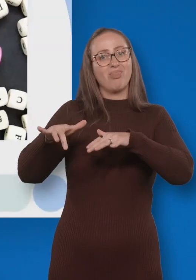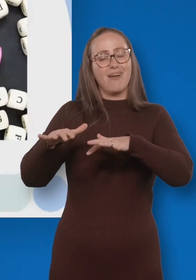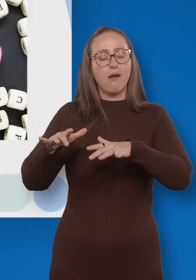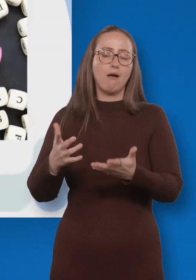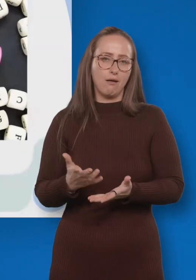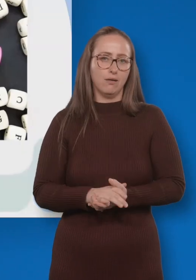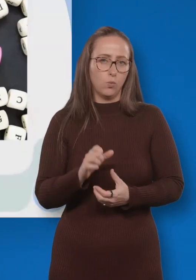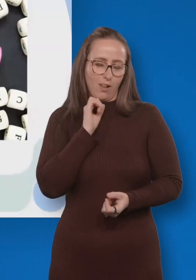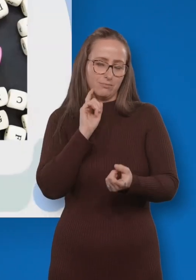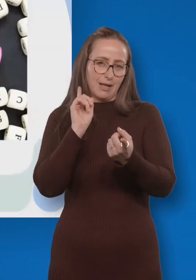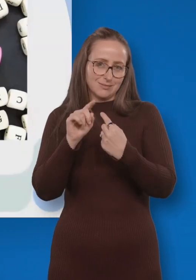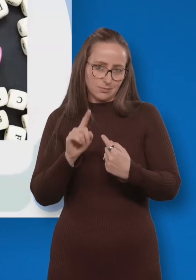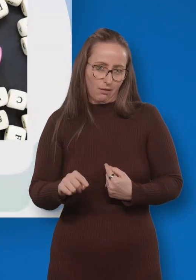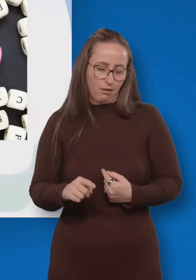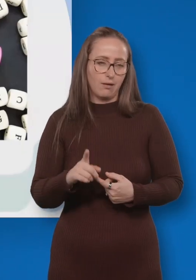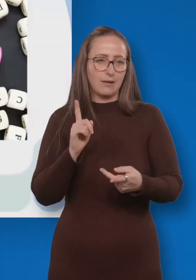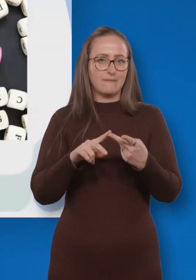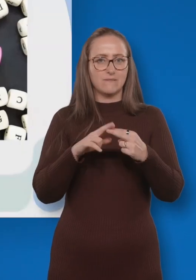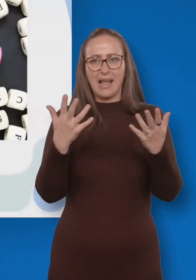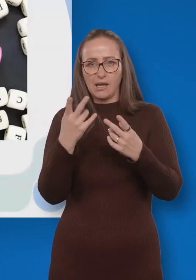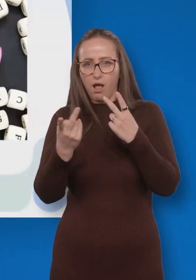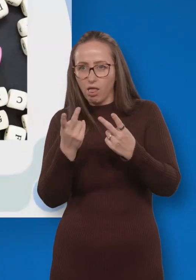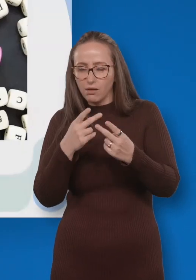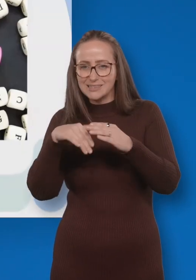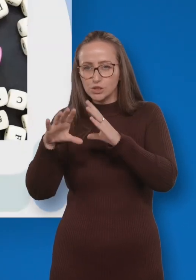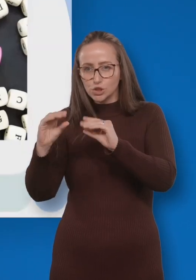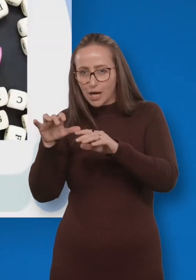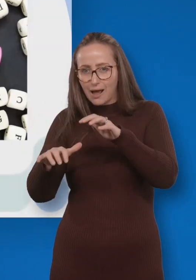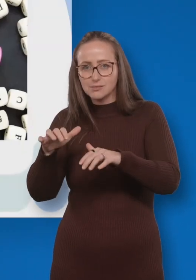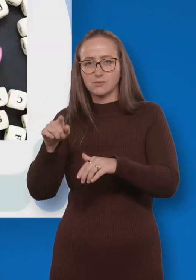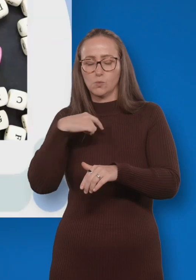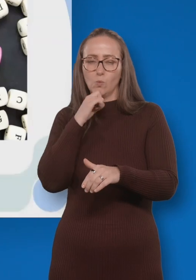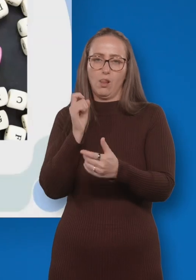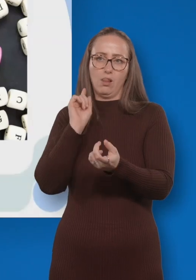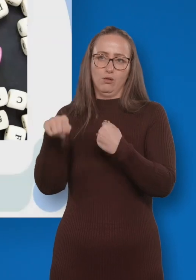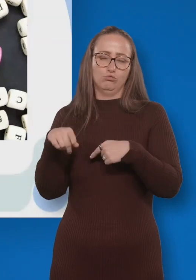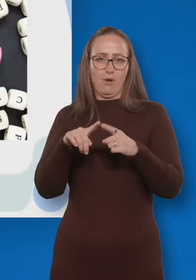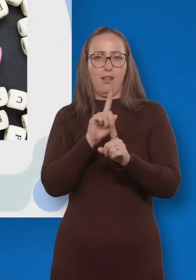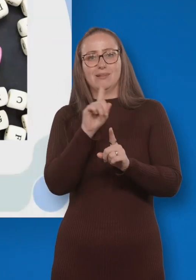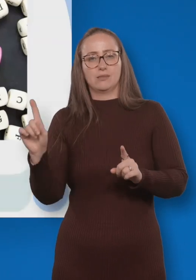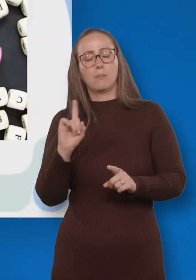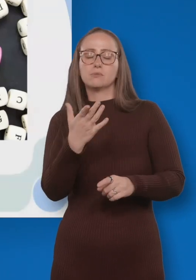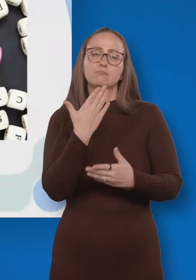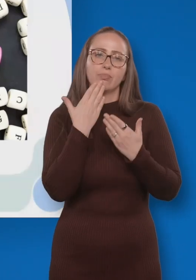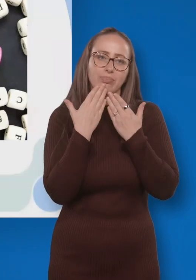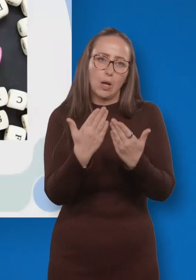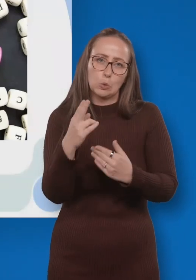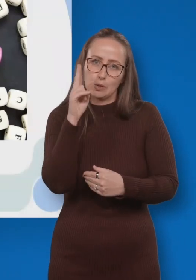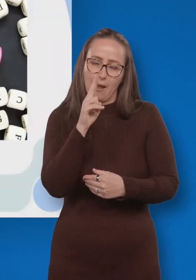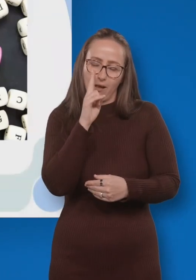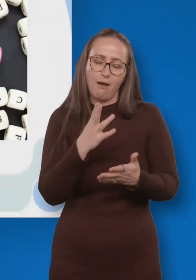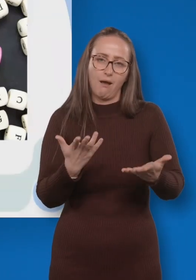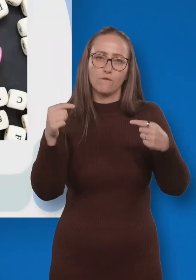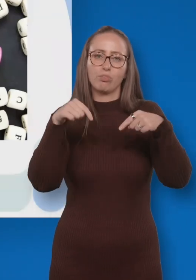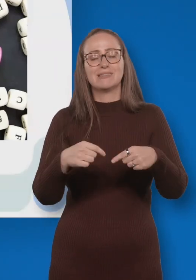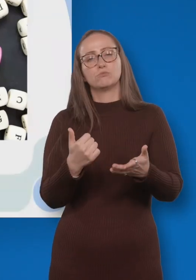here and address all the if there's any other questions in the chat, but I want to thanks Jemina Napier